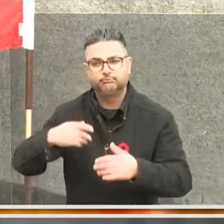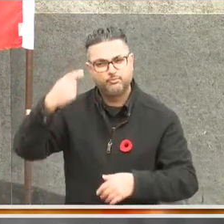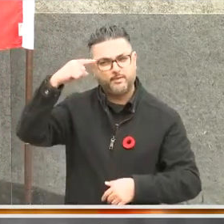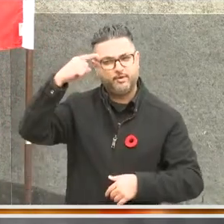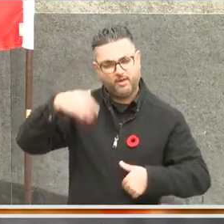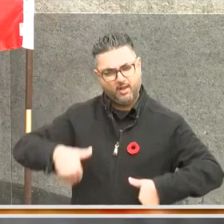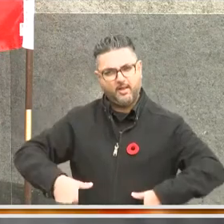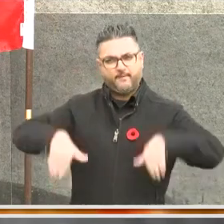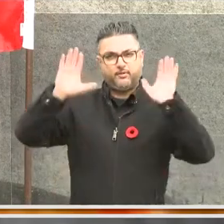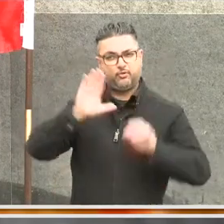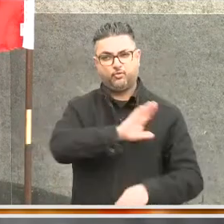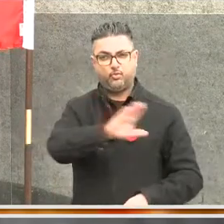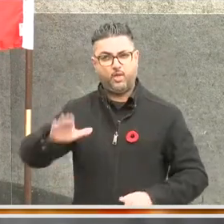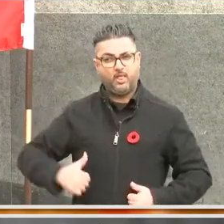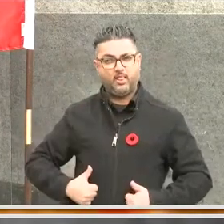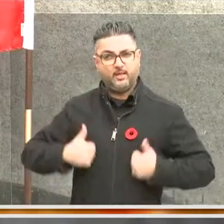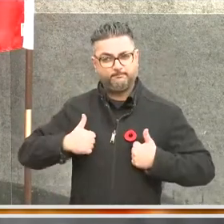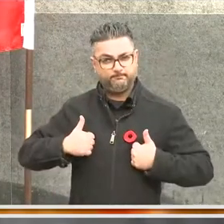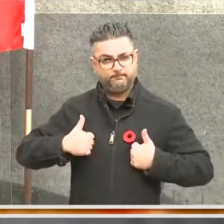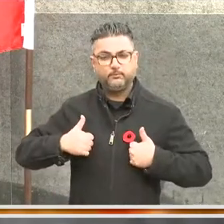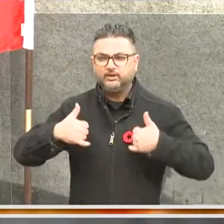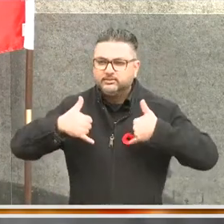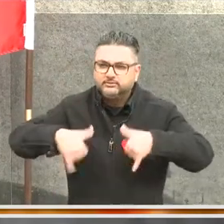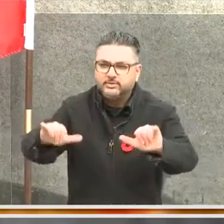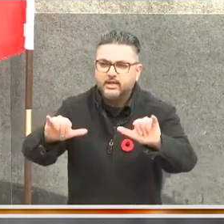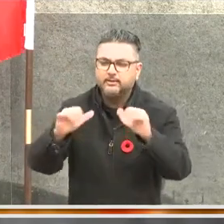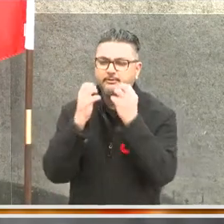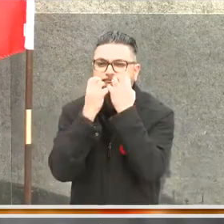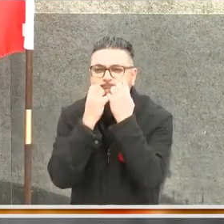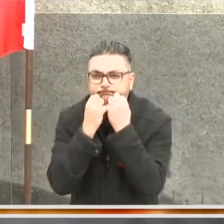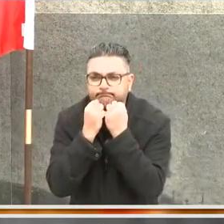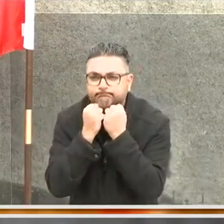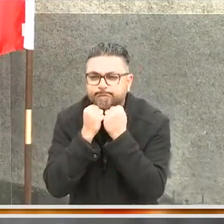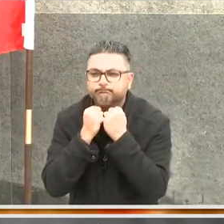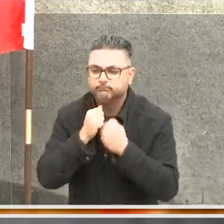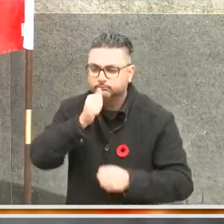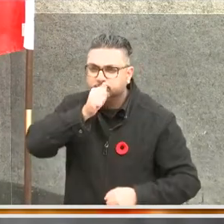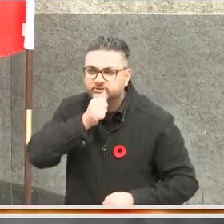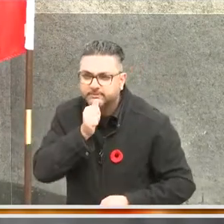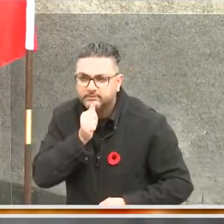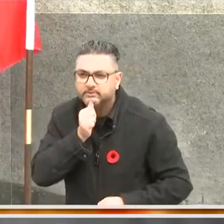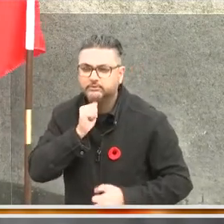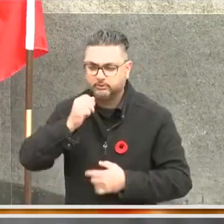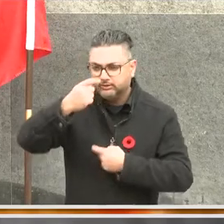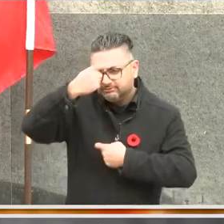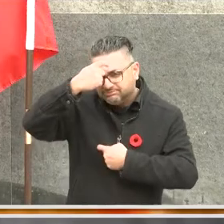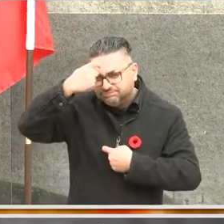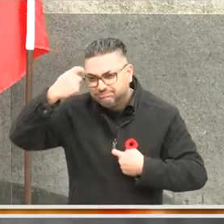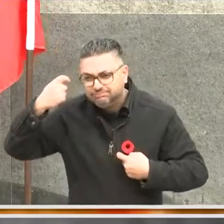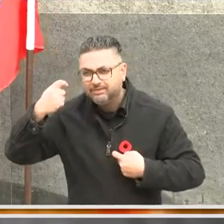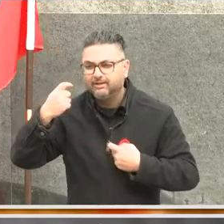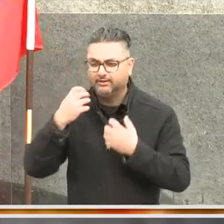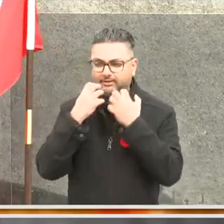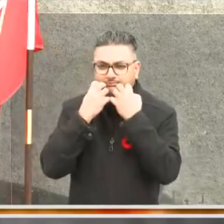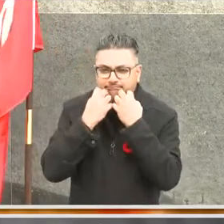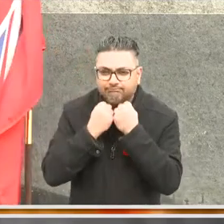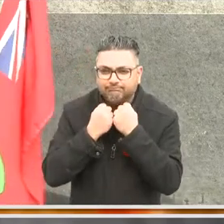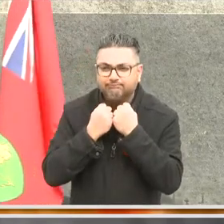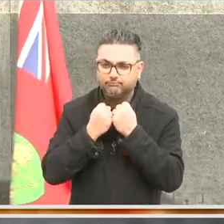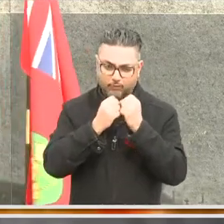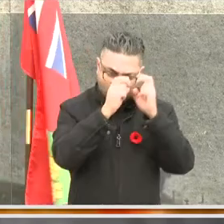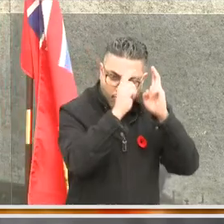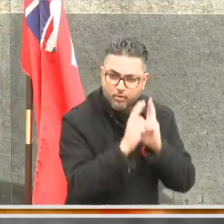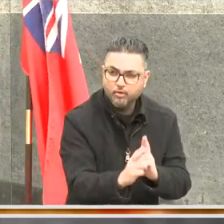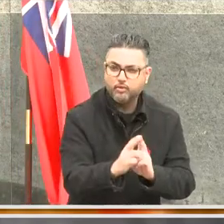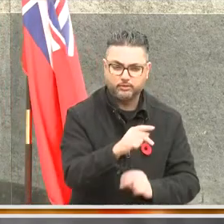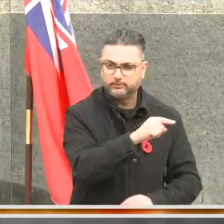with those that continue to suffer from the scars of conflict, and we honor the memory of all those brave women and men